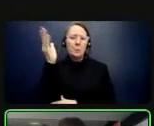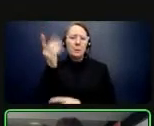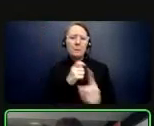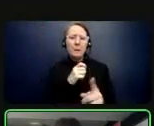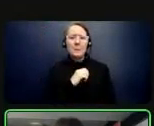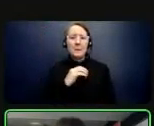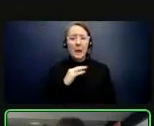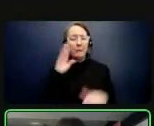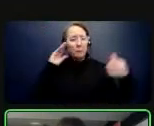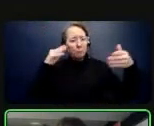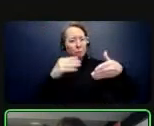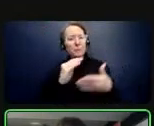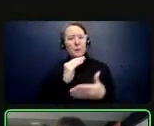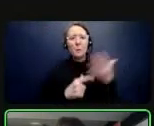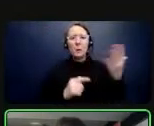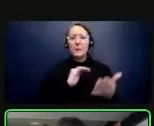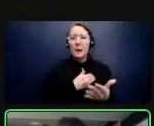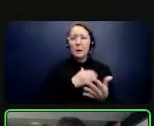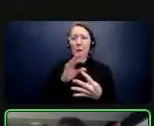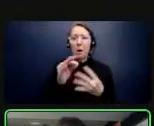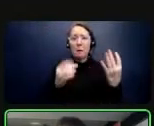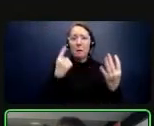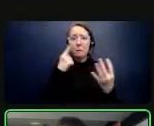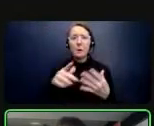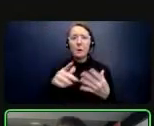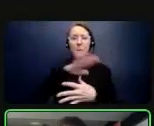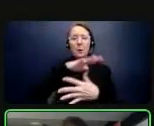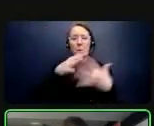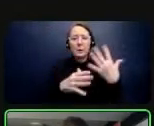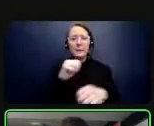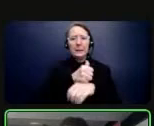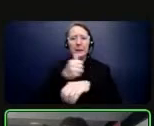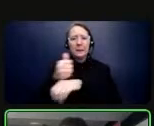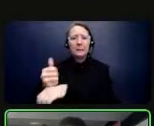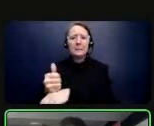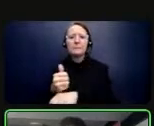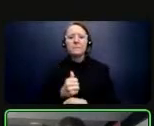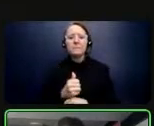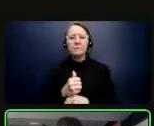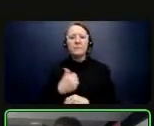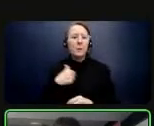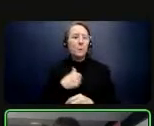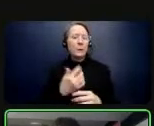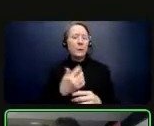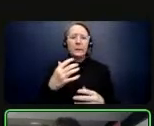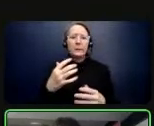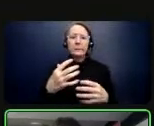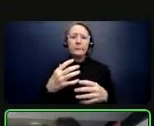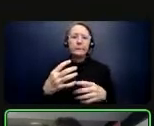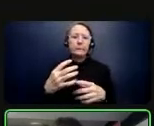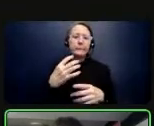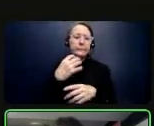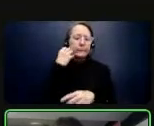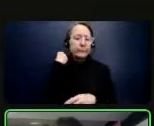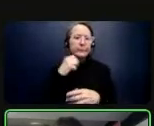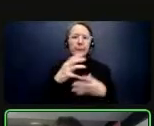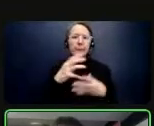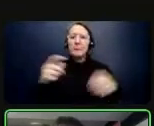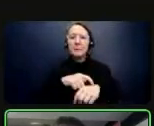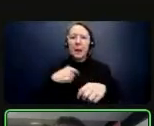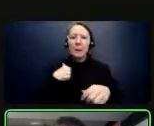in what our options are for priority setting there. We can take as much time on that priority tonight as we need